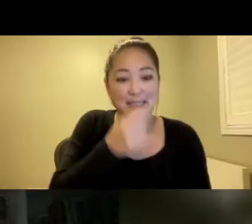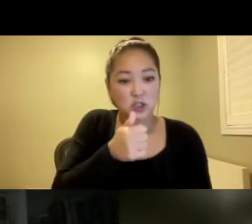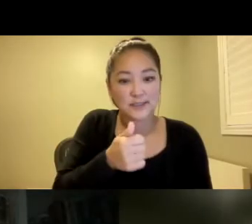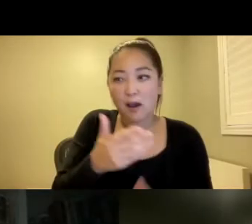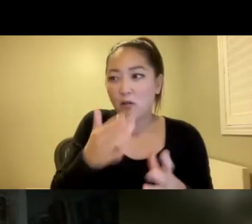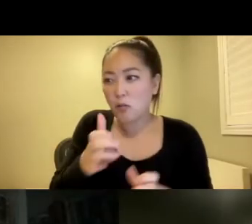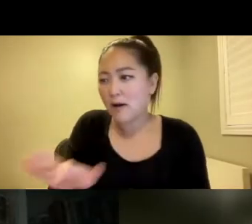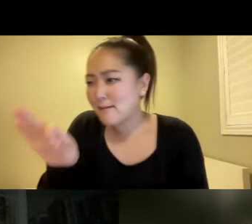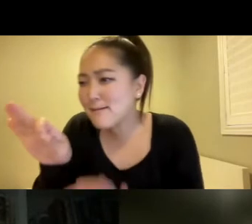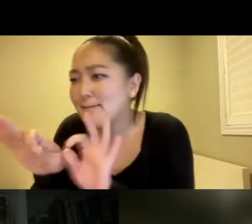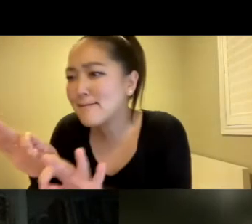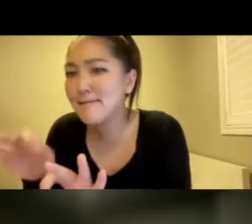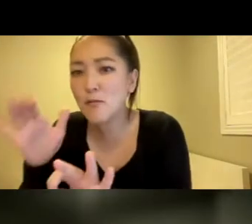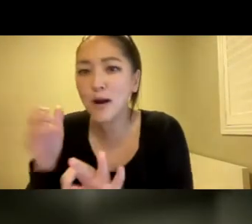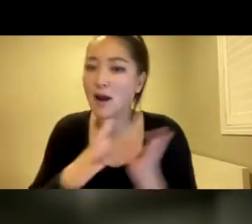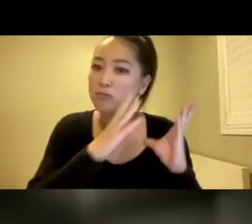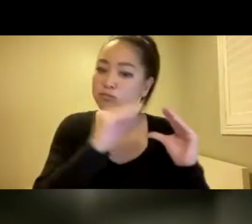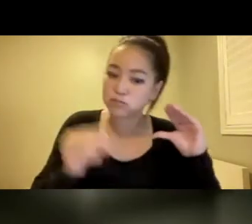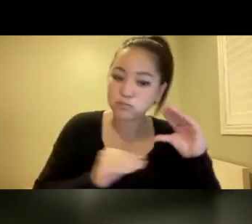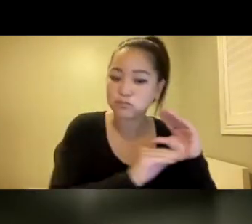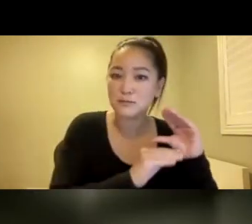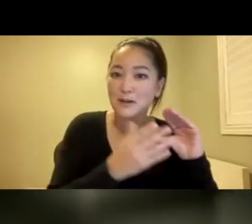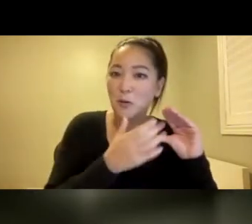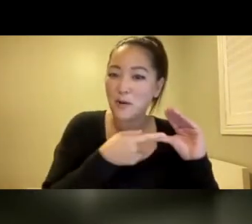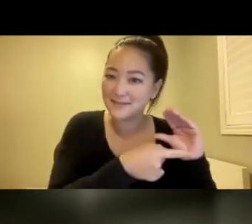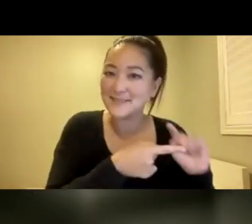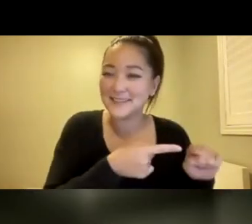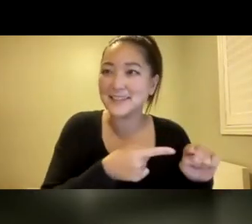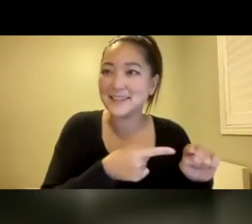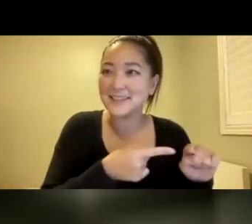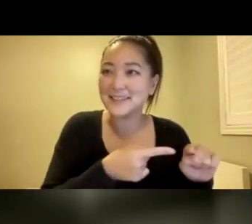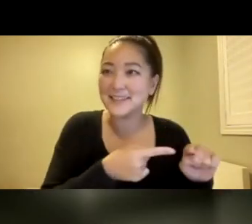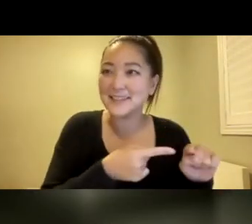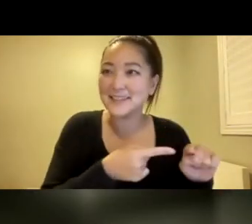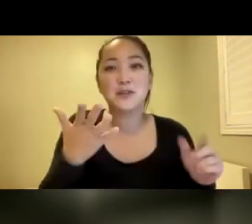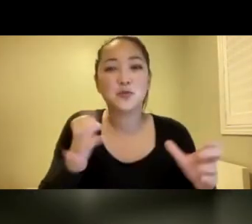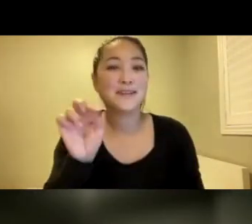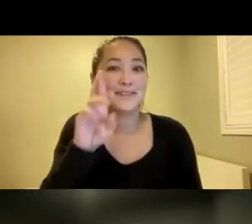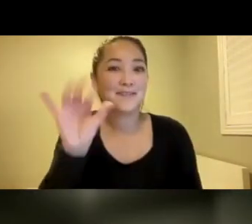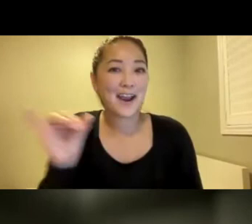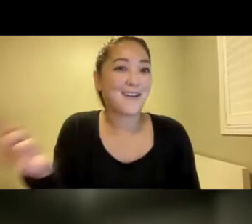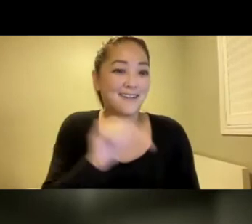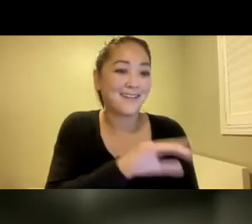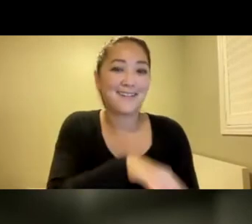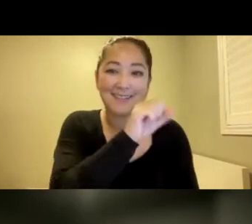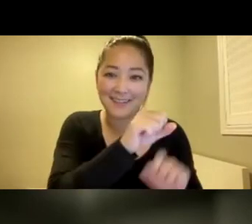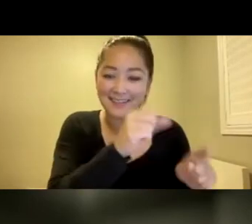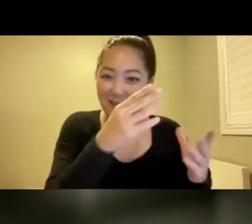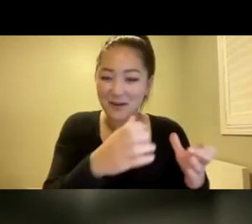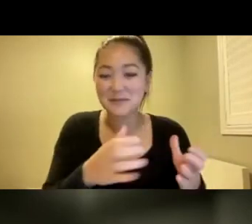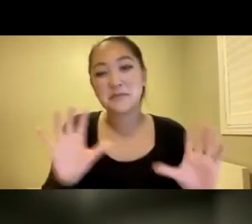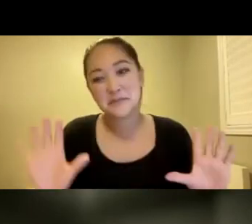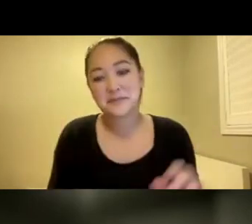come. And so we find out that this little mouse in the building has taken it away. And through the many seasons that